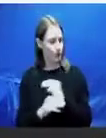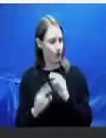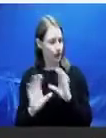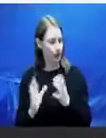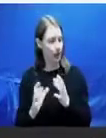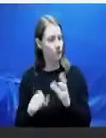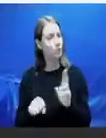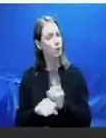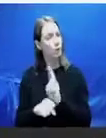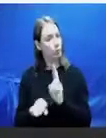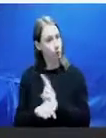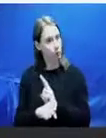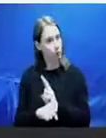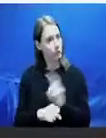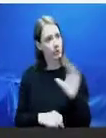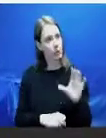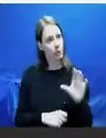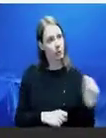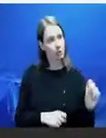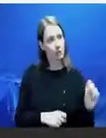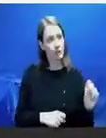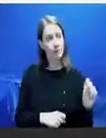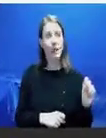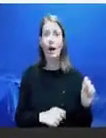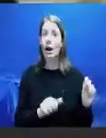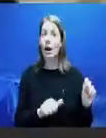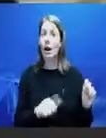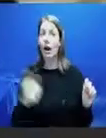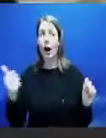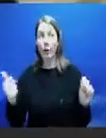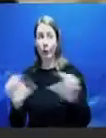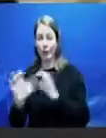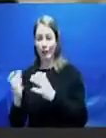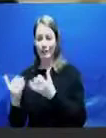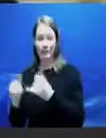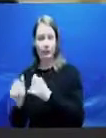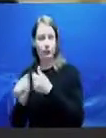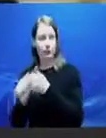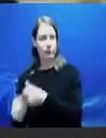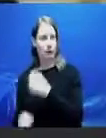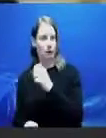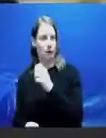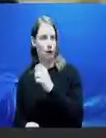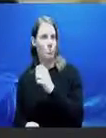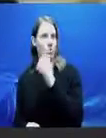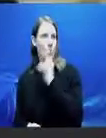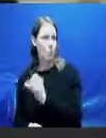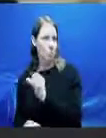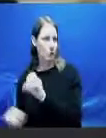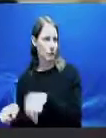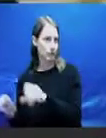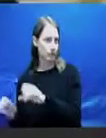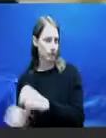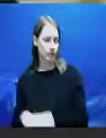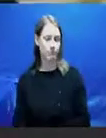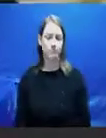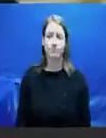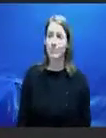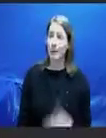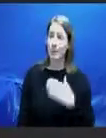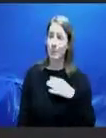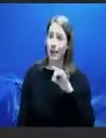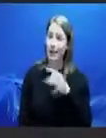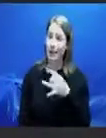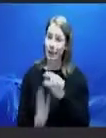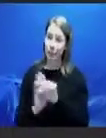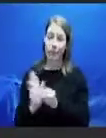the old state standards in some of her other classes. I, in my 8th grade class, for instance, cover everything from